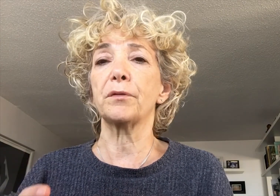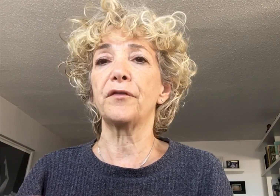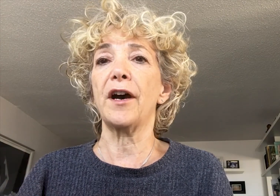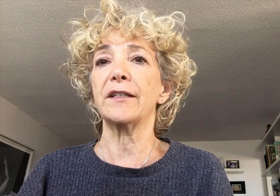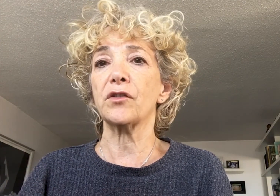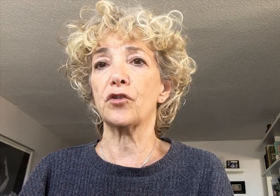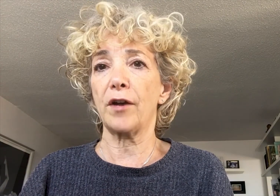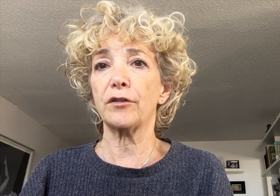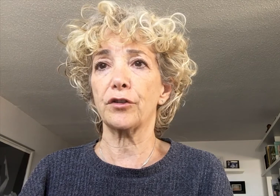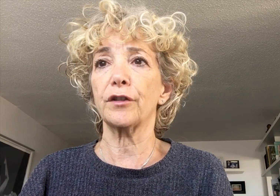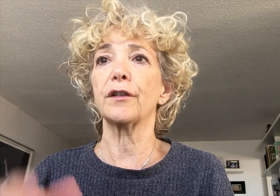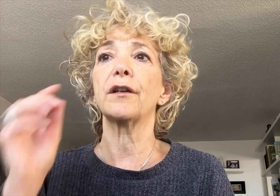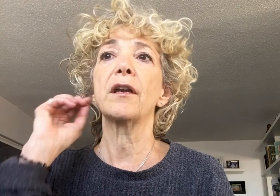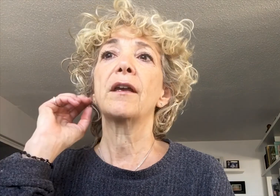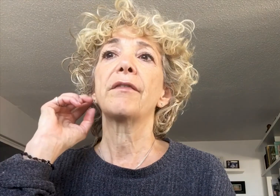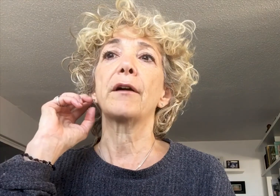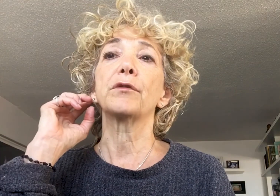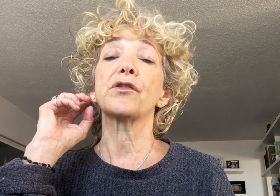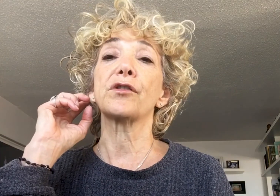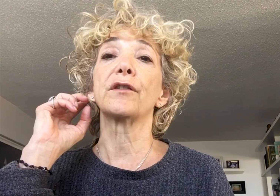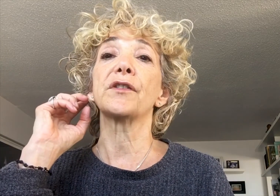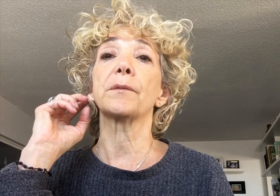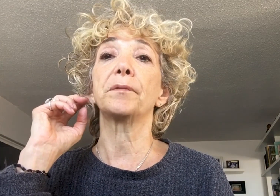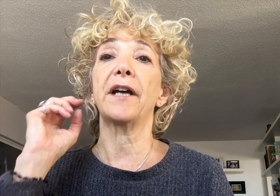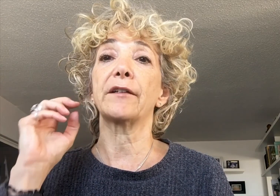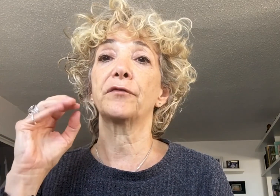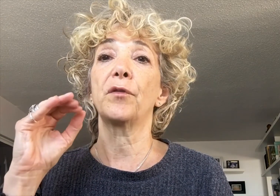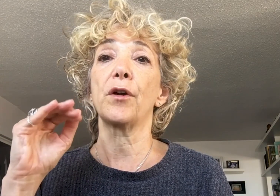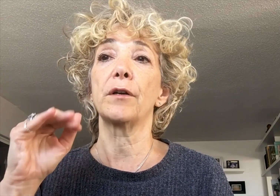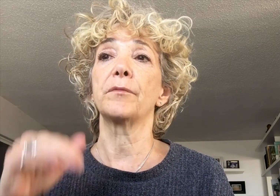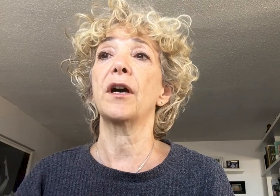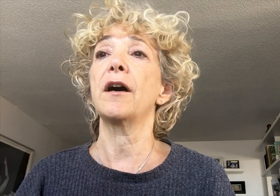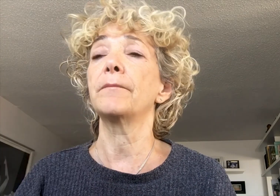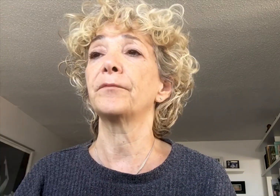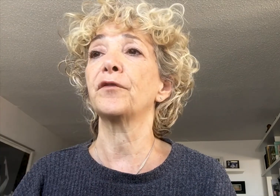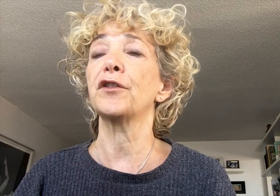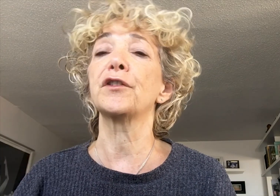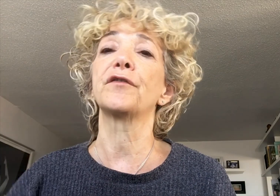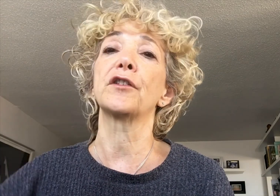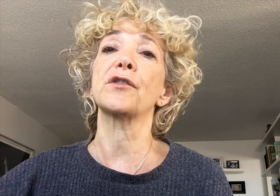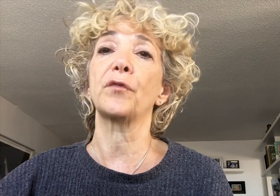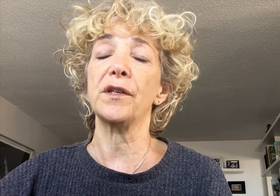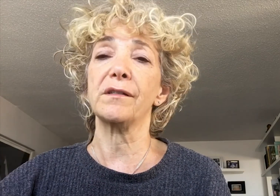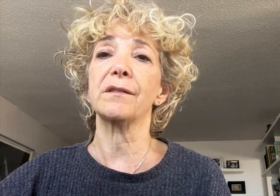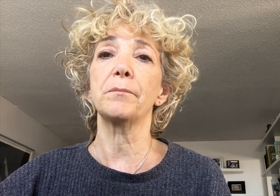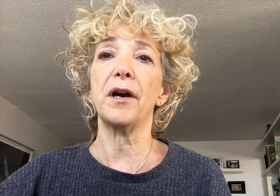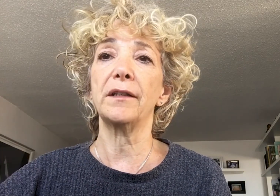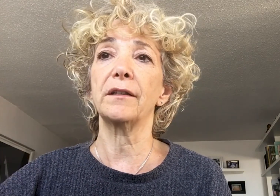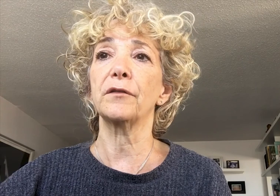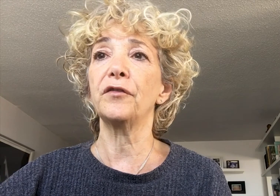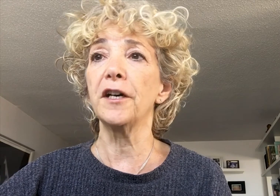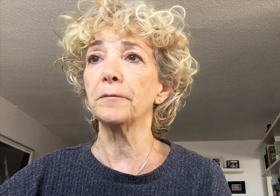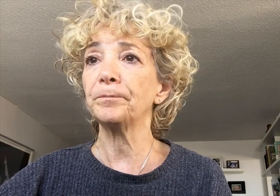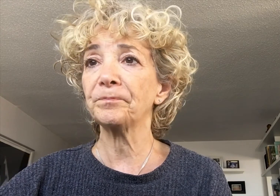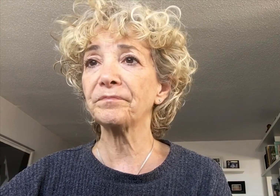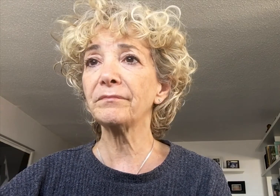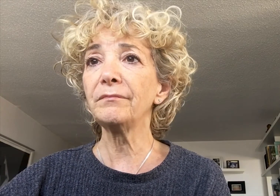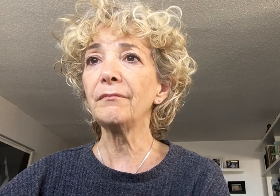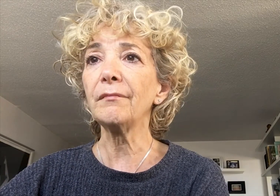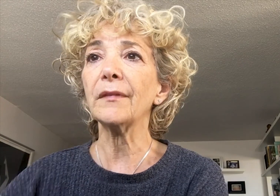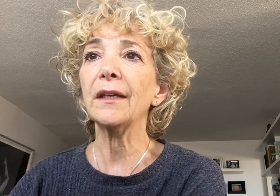is to provide a structure that would serve as a platform for the diverse voices embodied in the